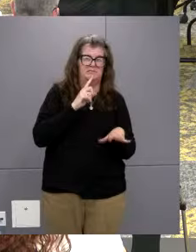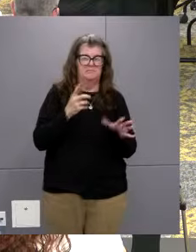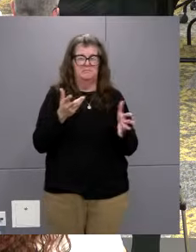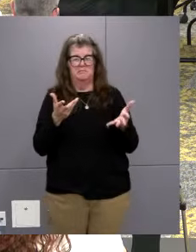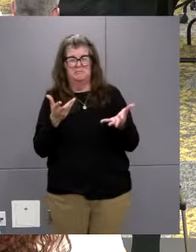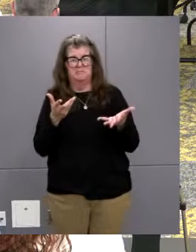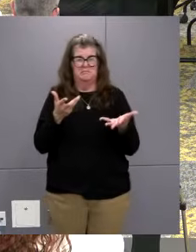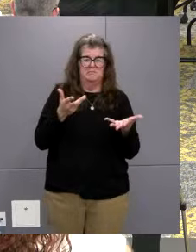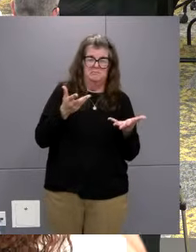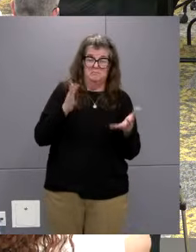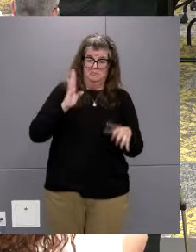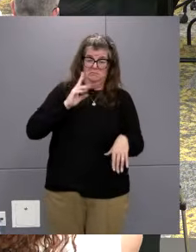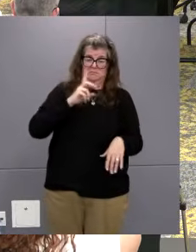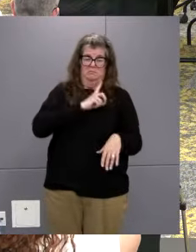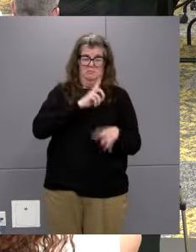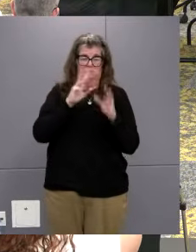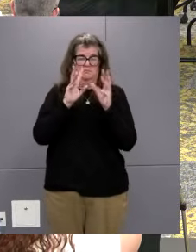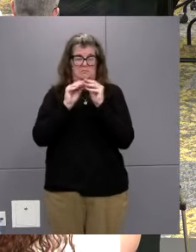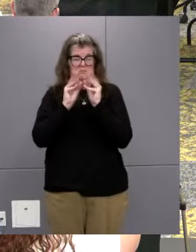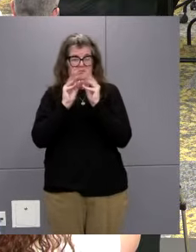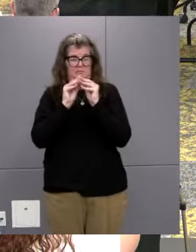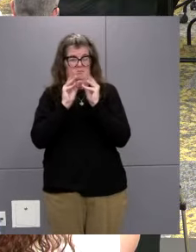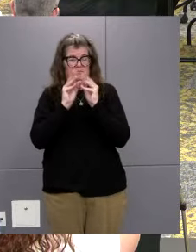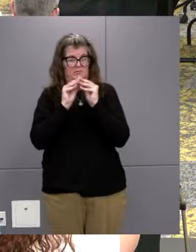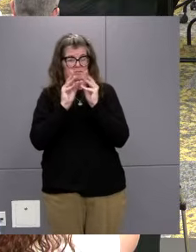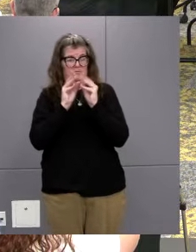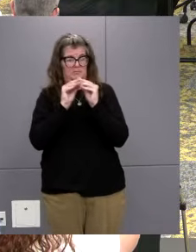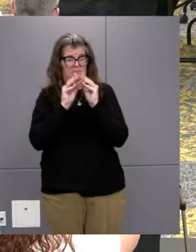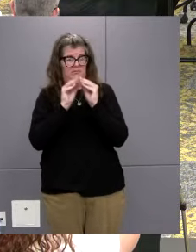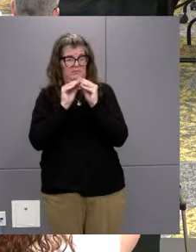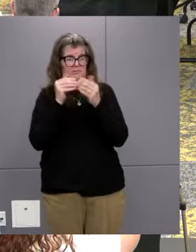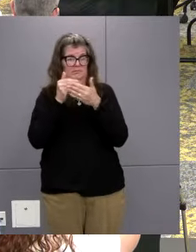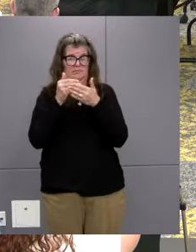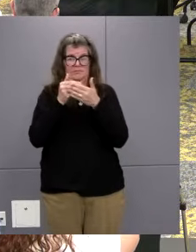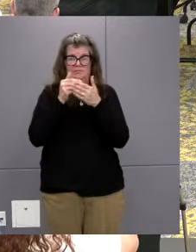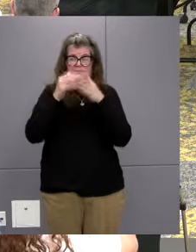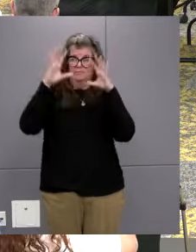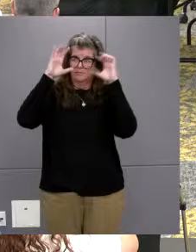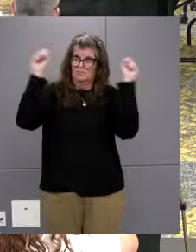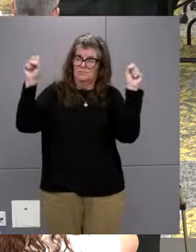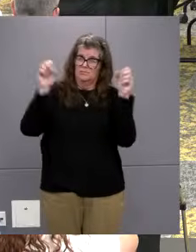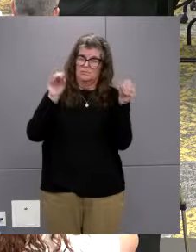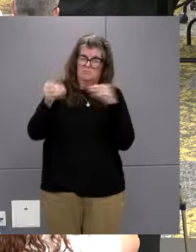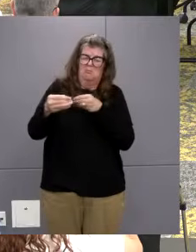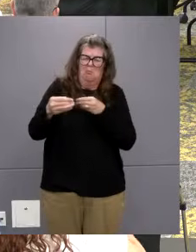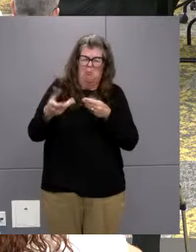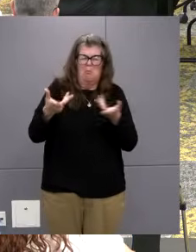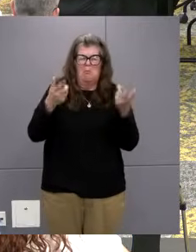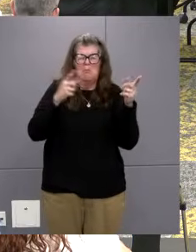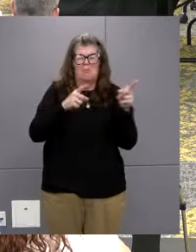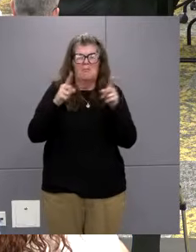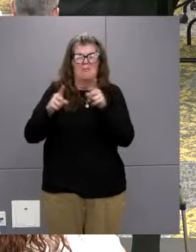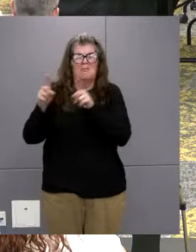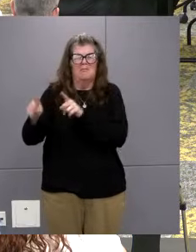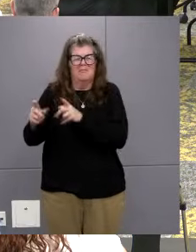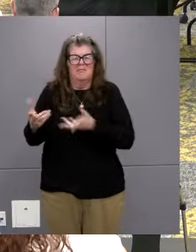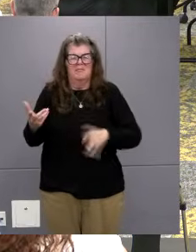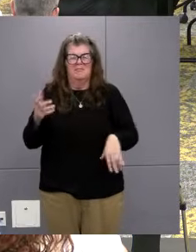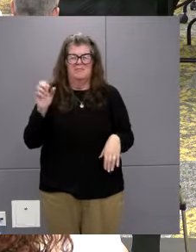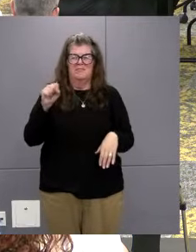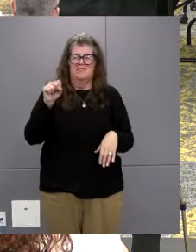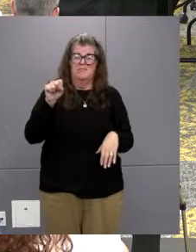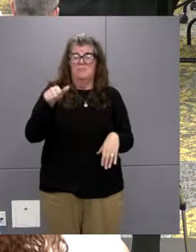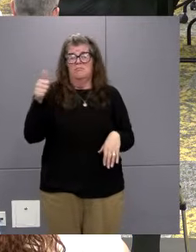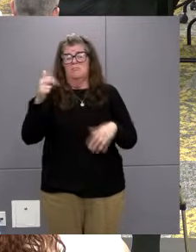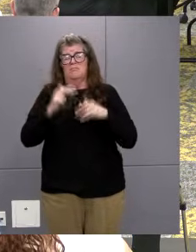a board to meet in an area proximate to the president's office. That happens. It's usually in another building, but